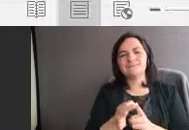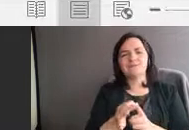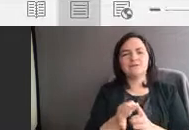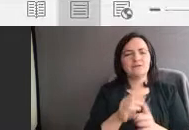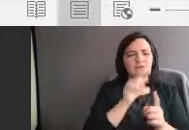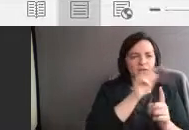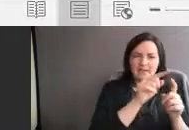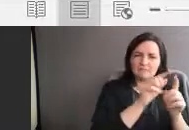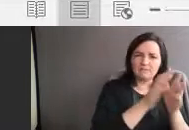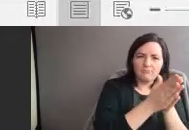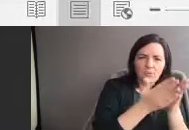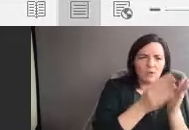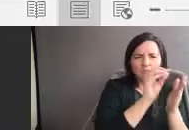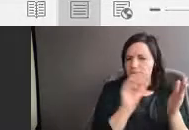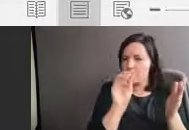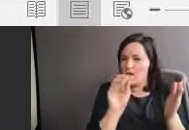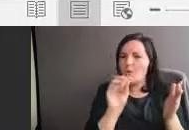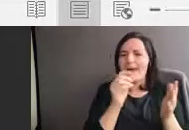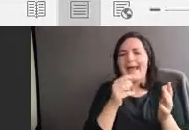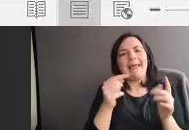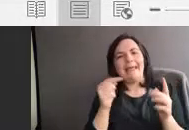various sources in the space over here.